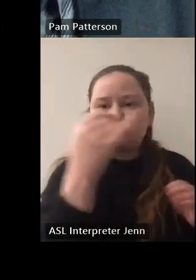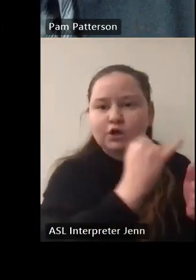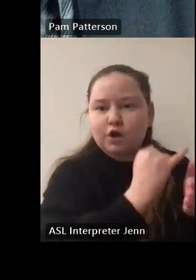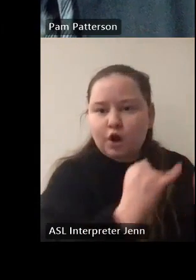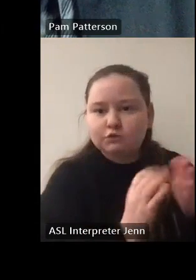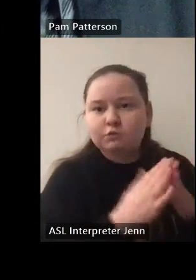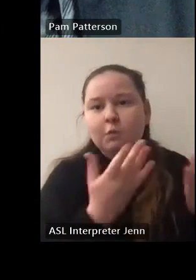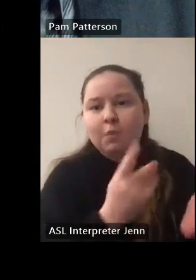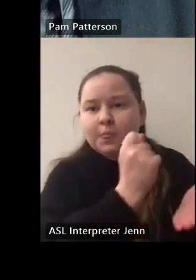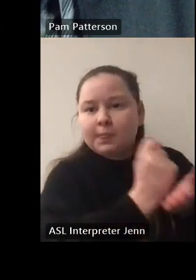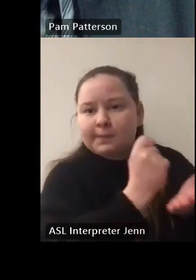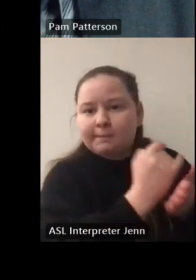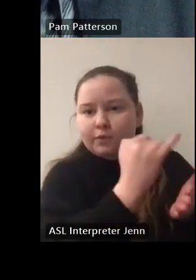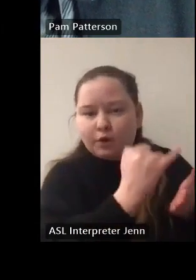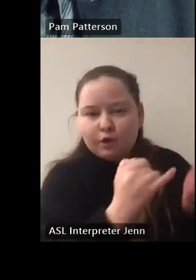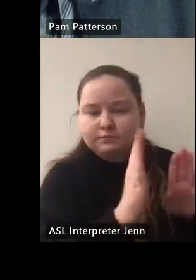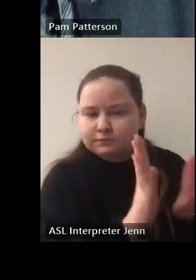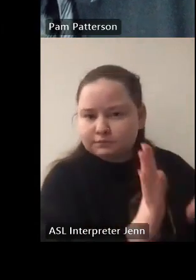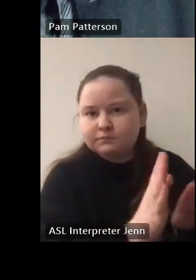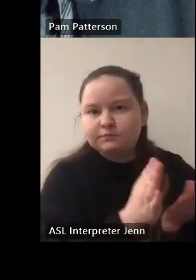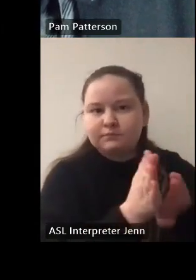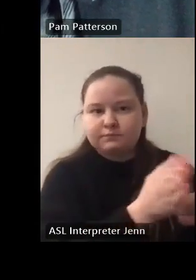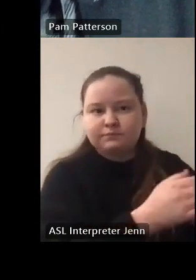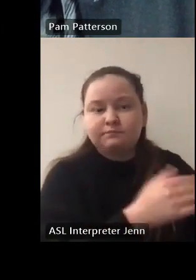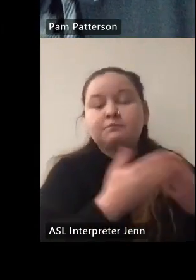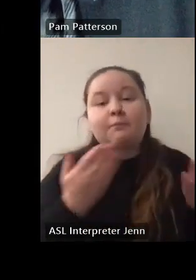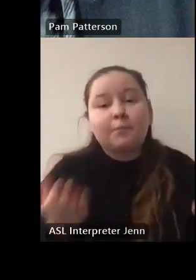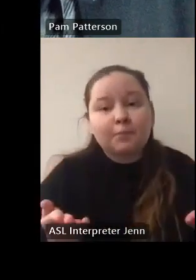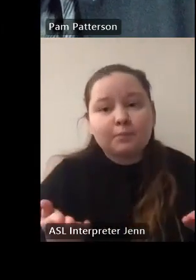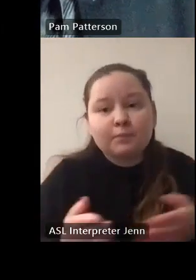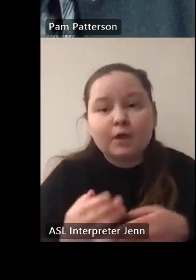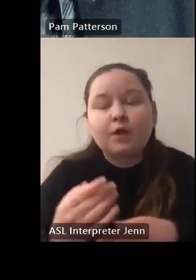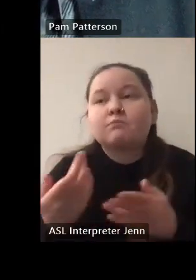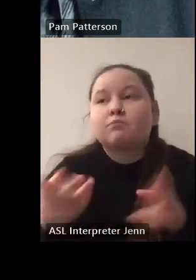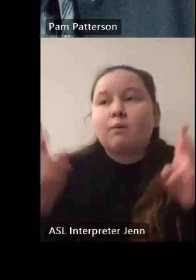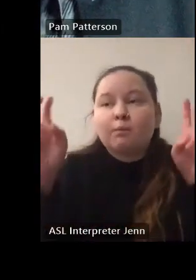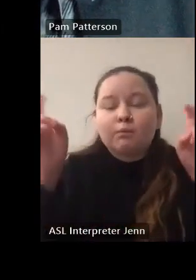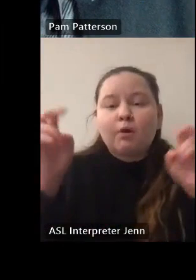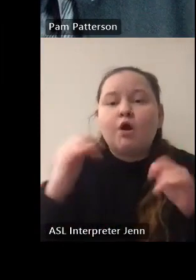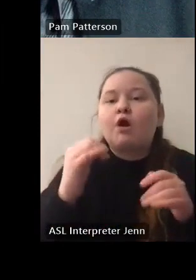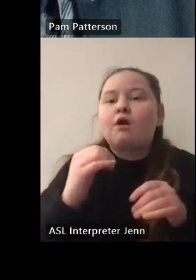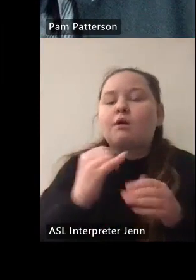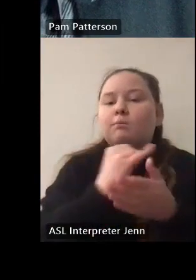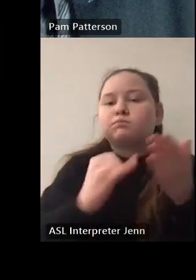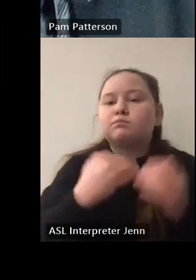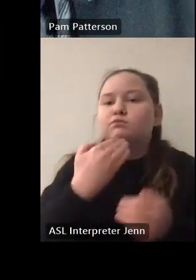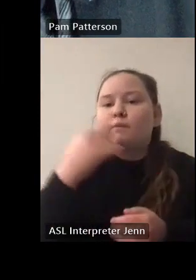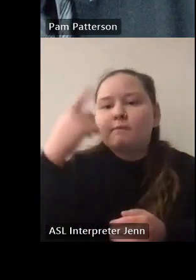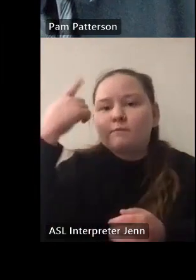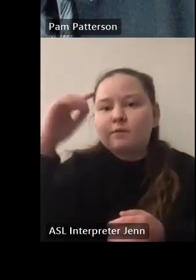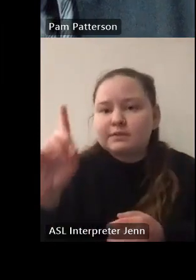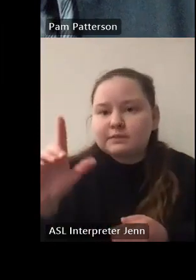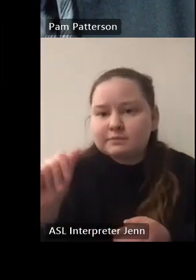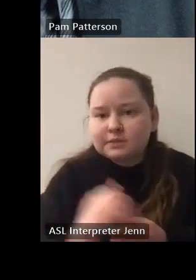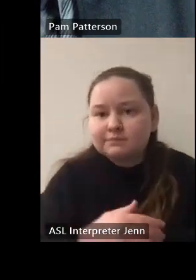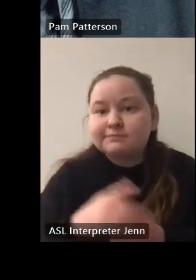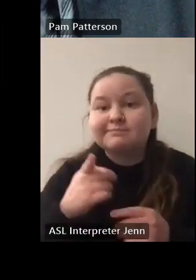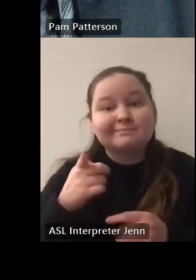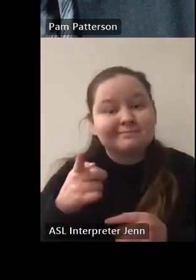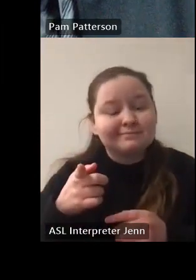implication has always been that art is good for disability. But disability arts, notes Lee, flips this